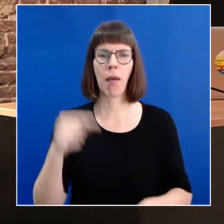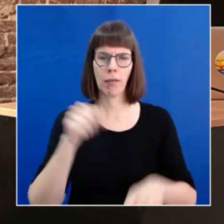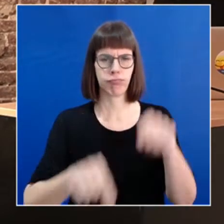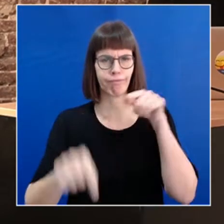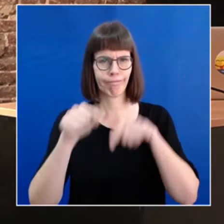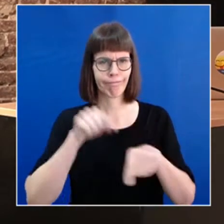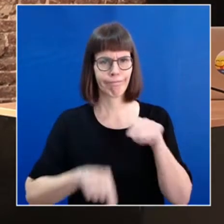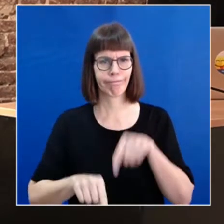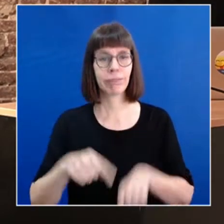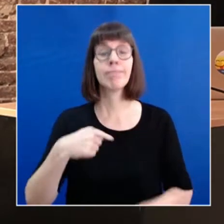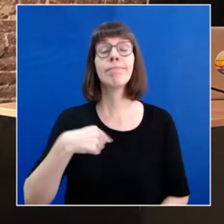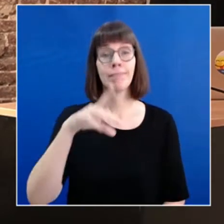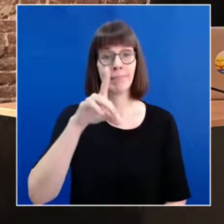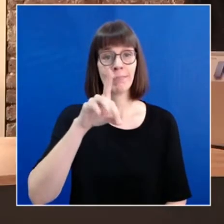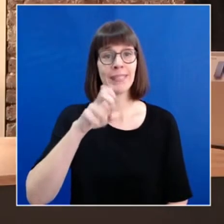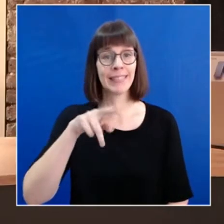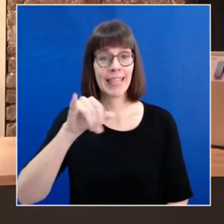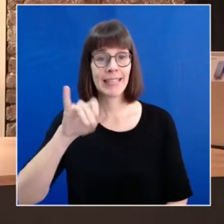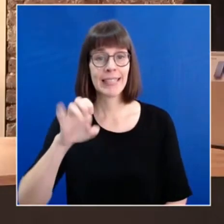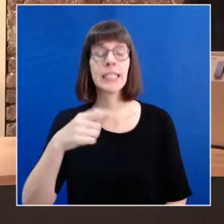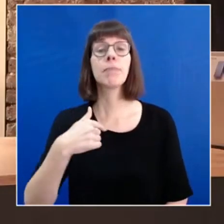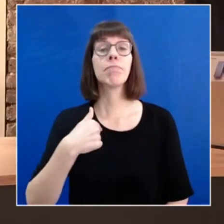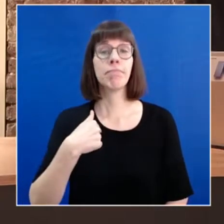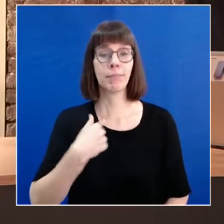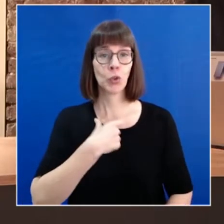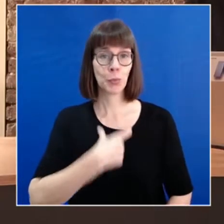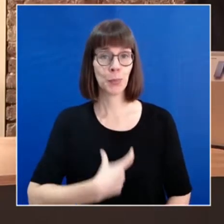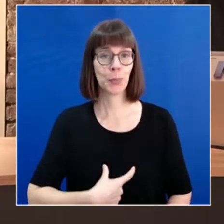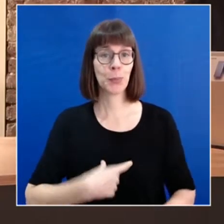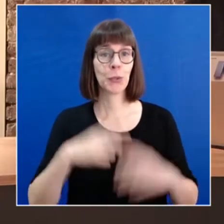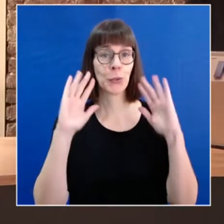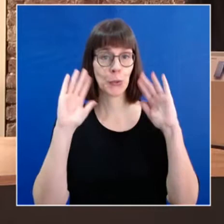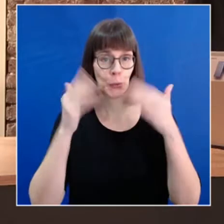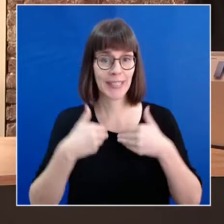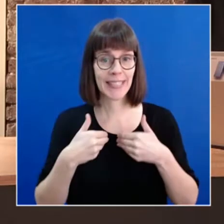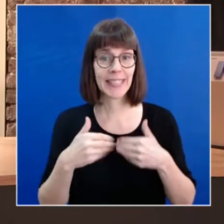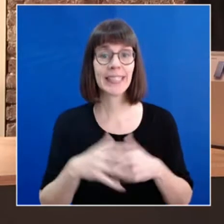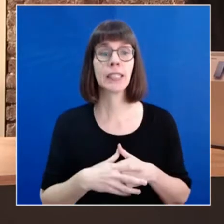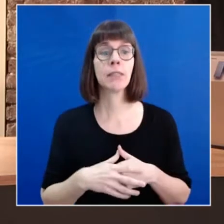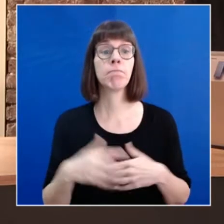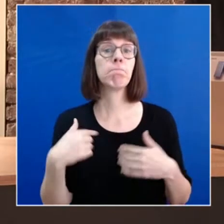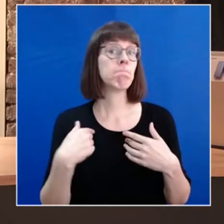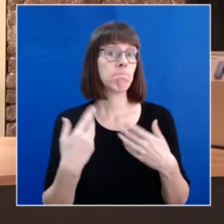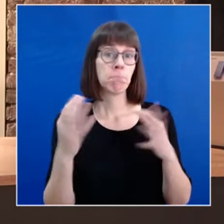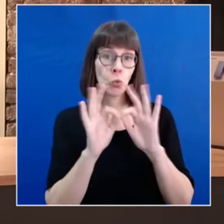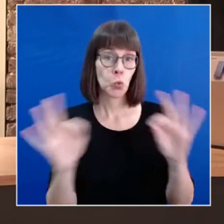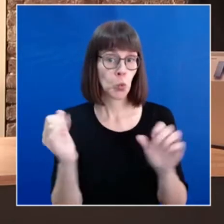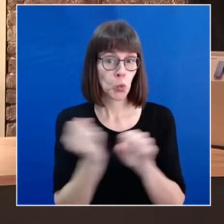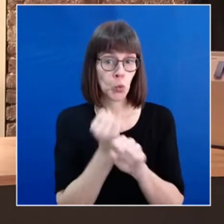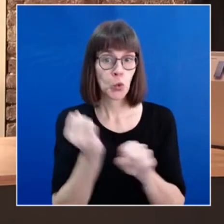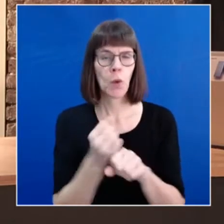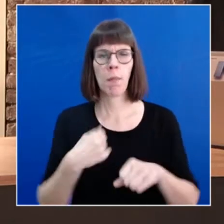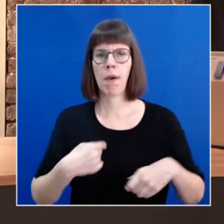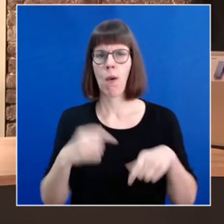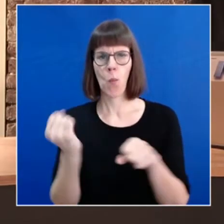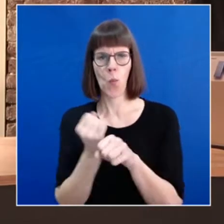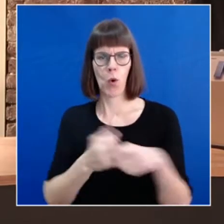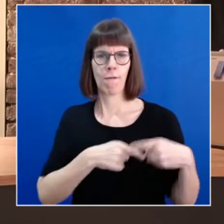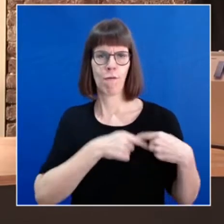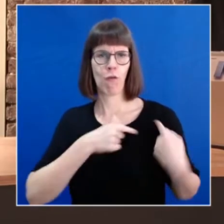Dennie Declercq. I'm autistic. I am jobless. I am only a volunteer, so no paid